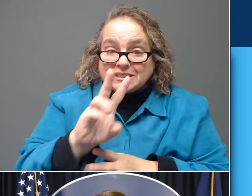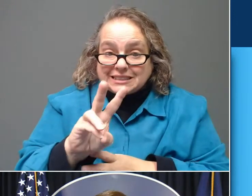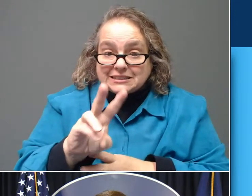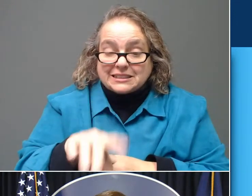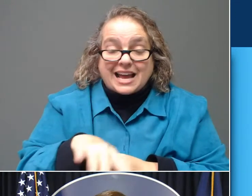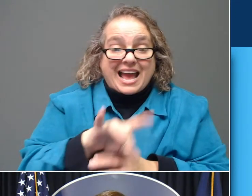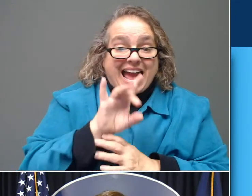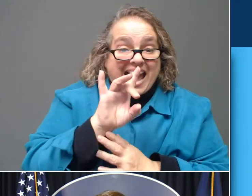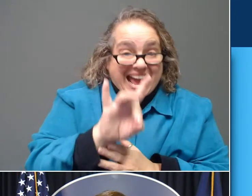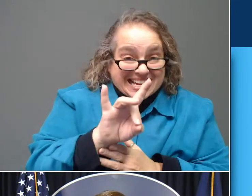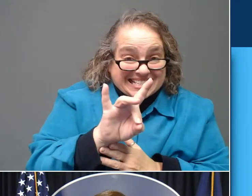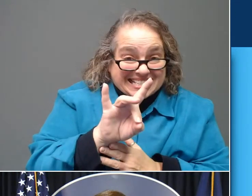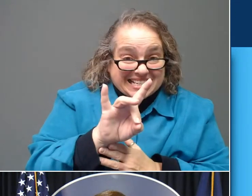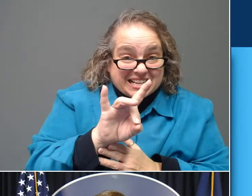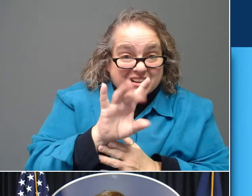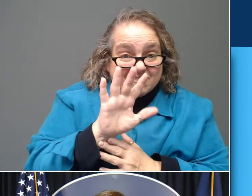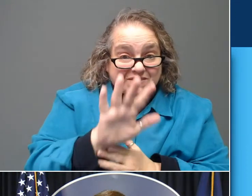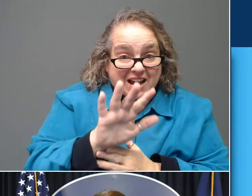855, also